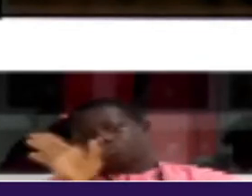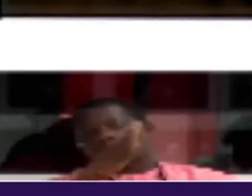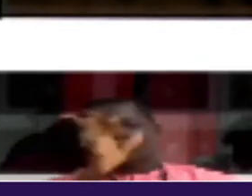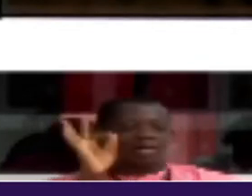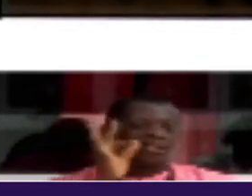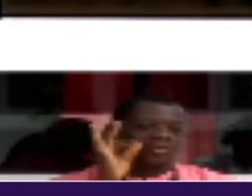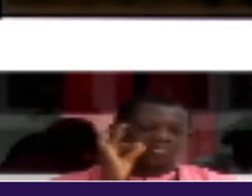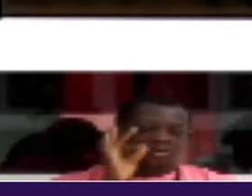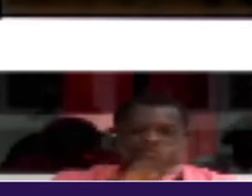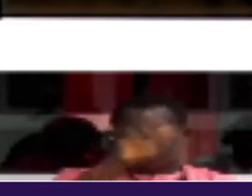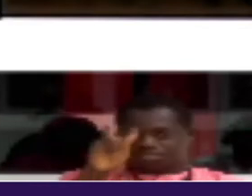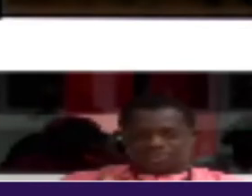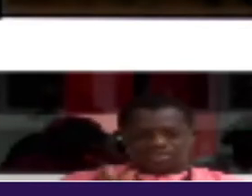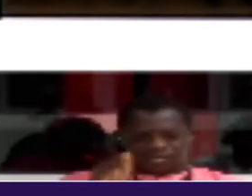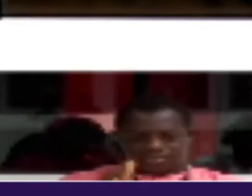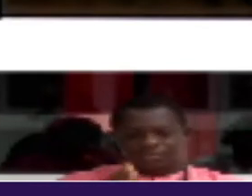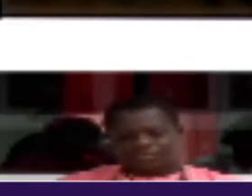him.